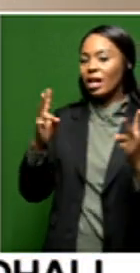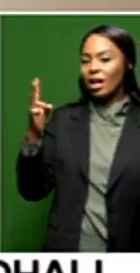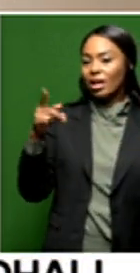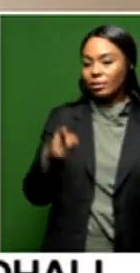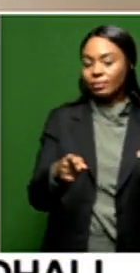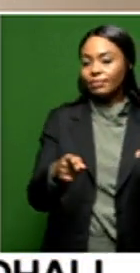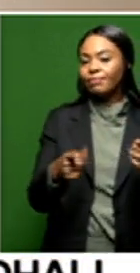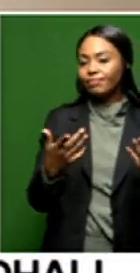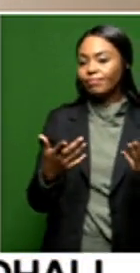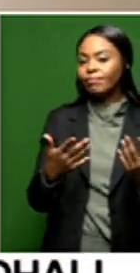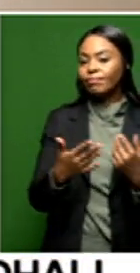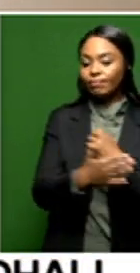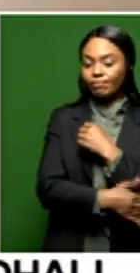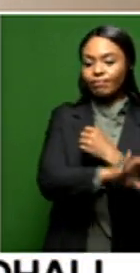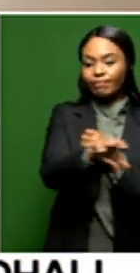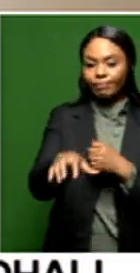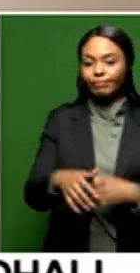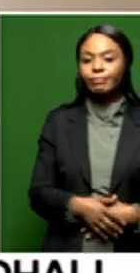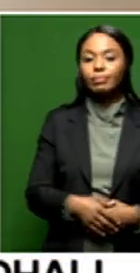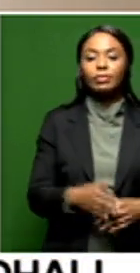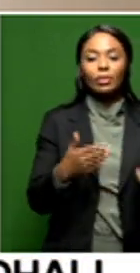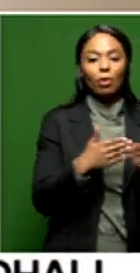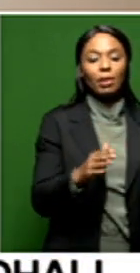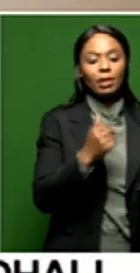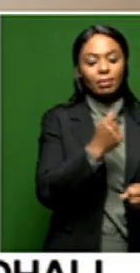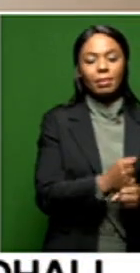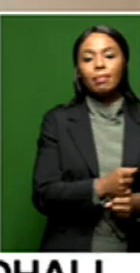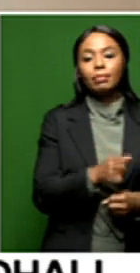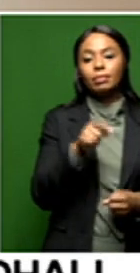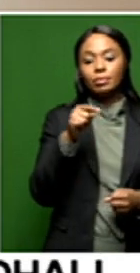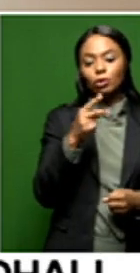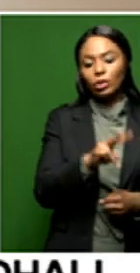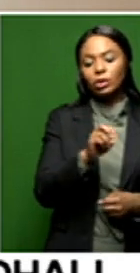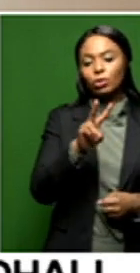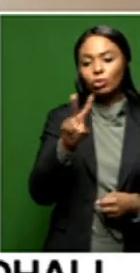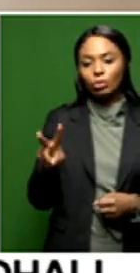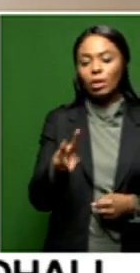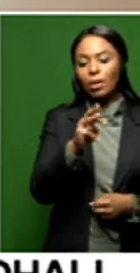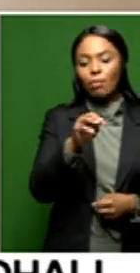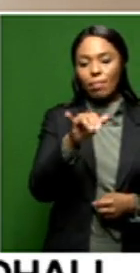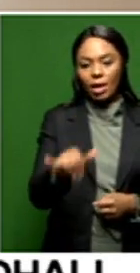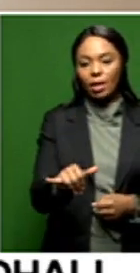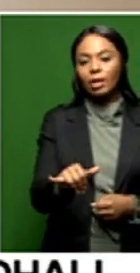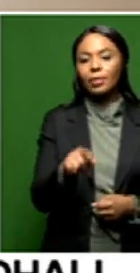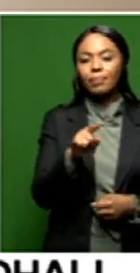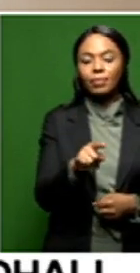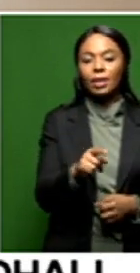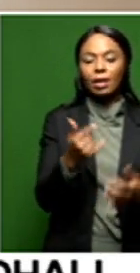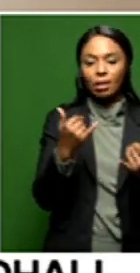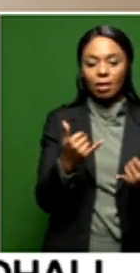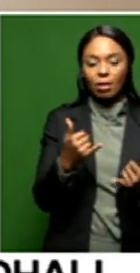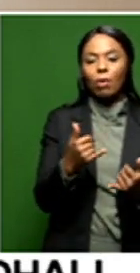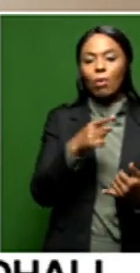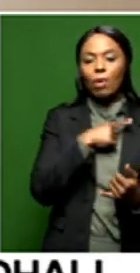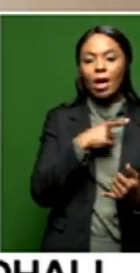April, May 2022 in Cavendish, which is the town square of the southern suburbs. There's a huge amount of